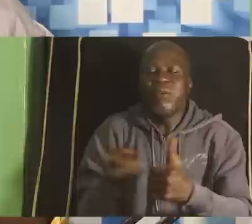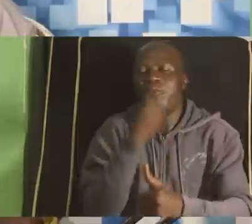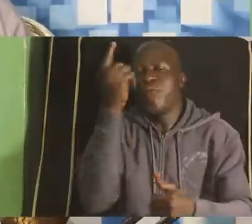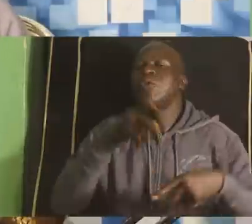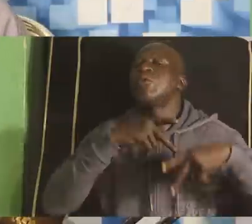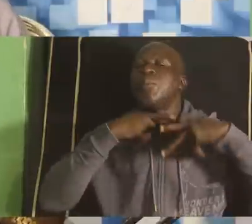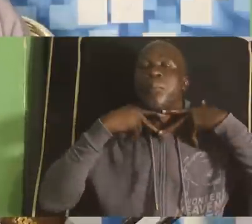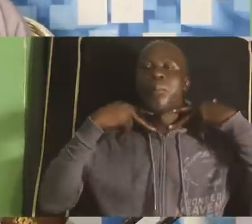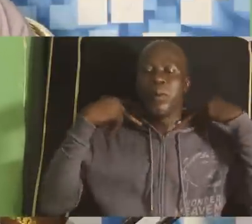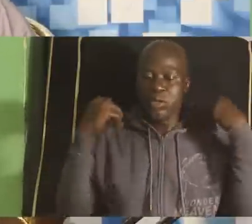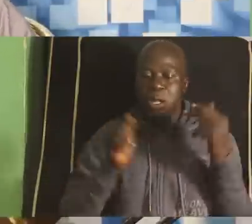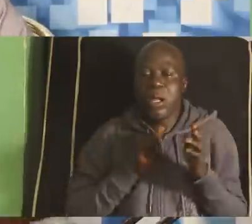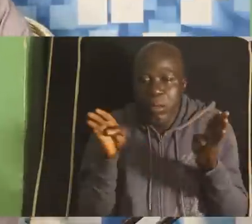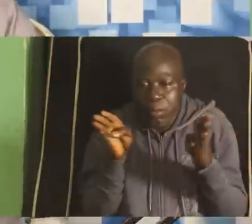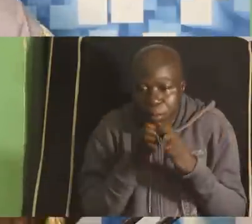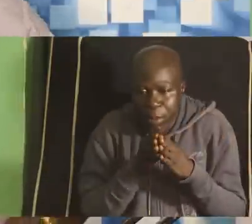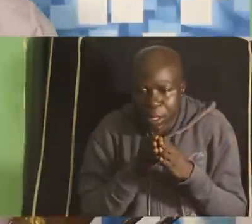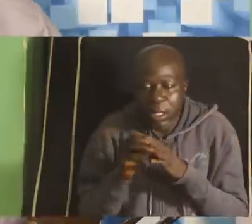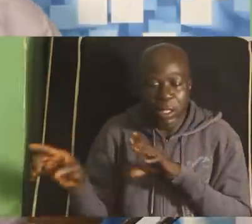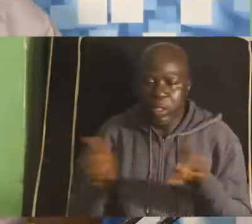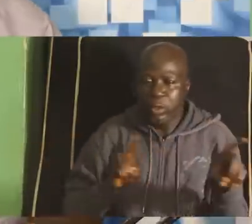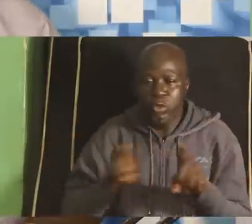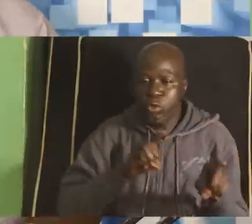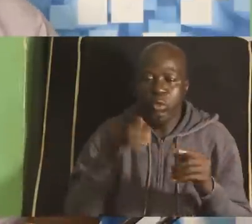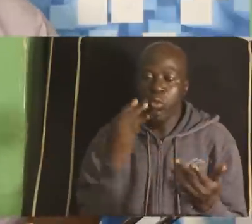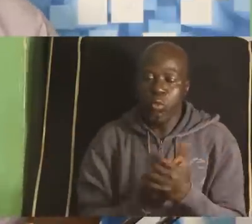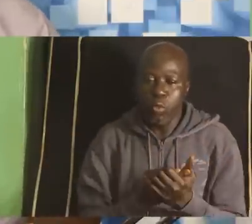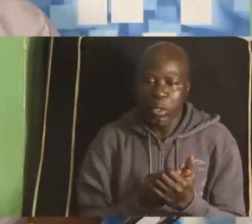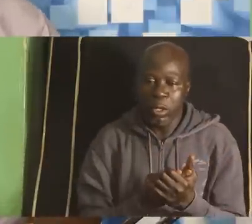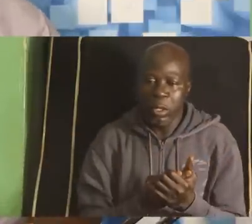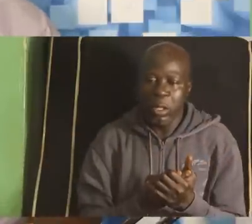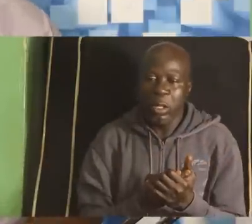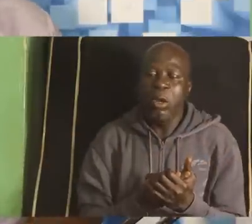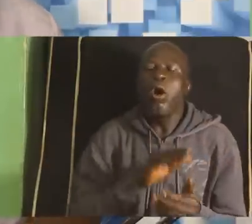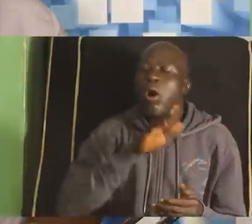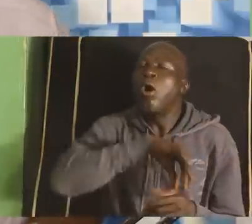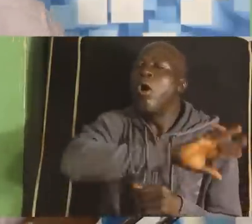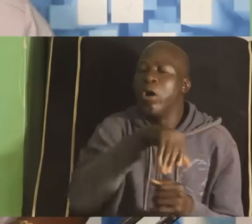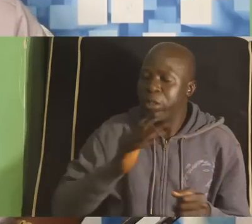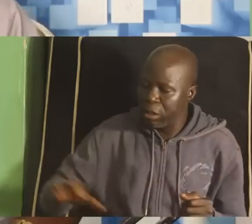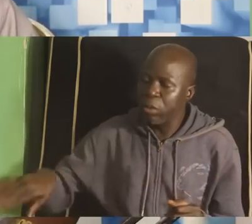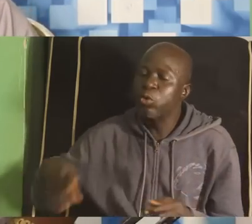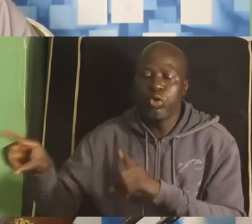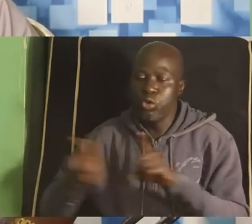the first man of God I met. When that was very nice. And their children were